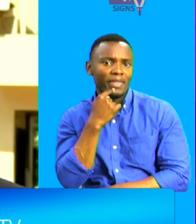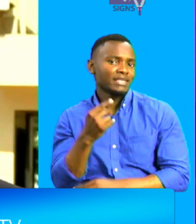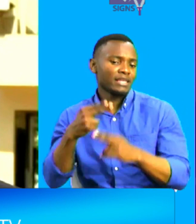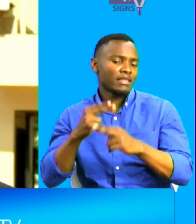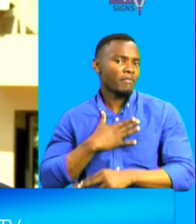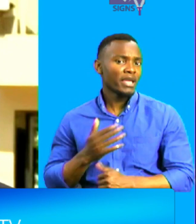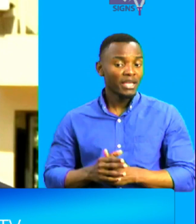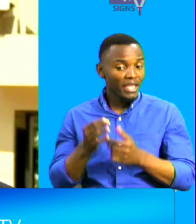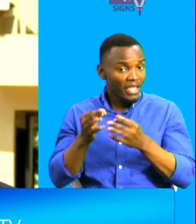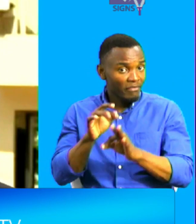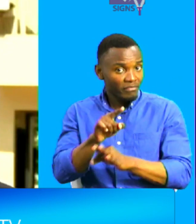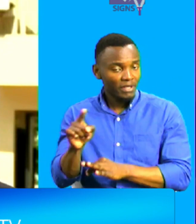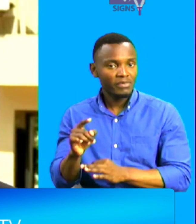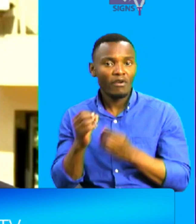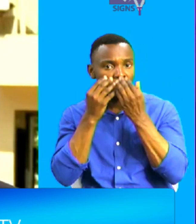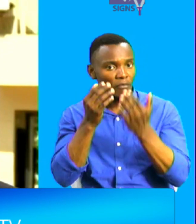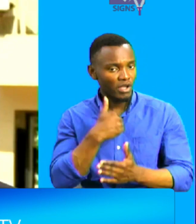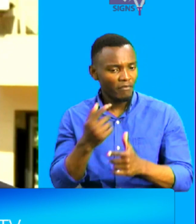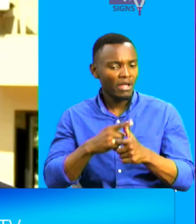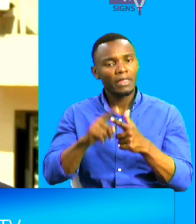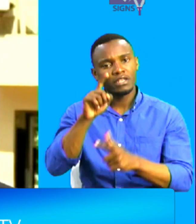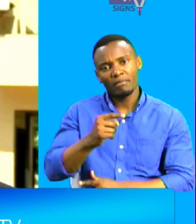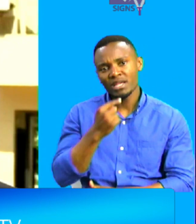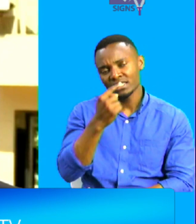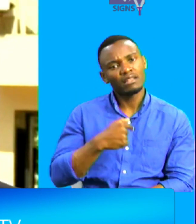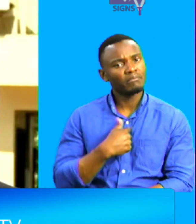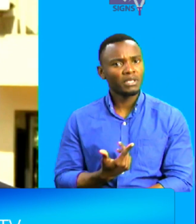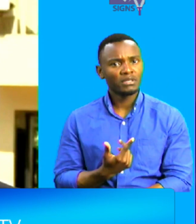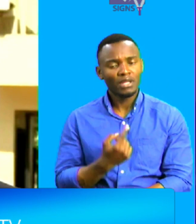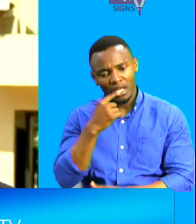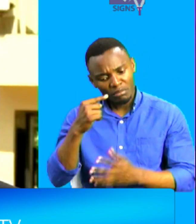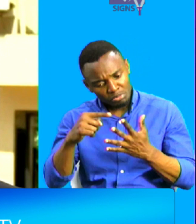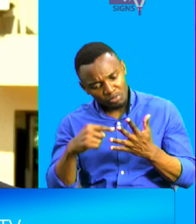had information they should tell me. Waniambie wewe umehusika hapa.